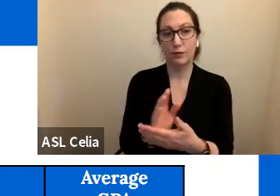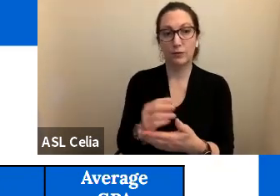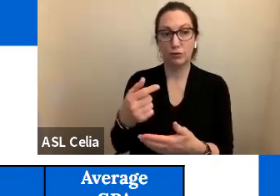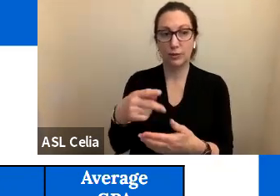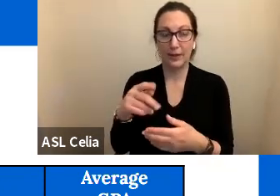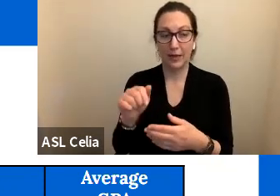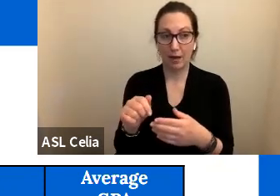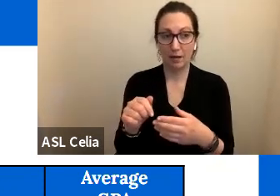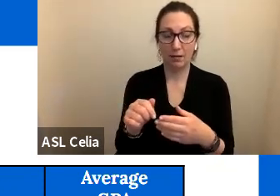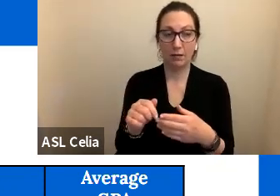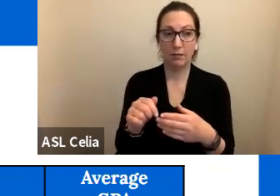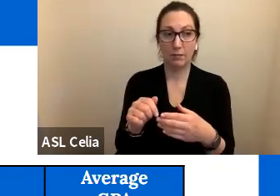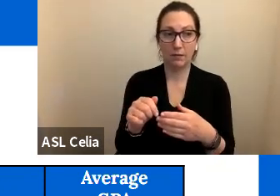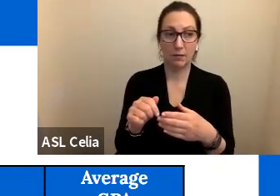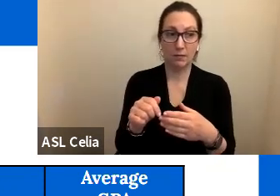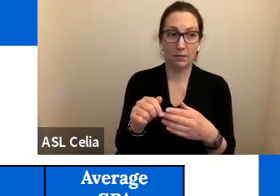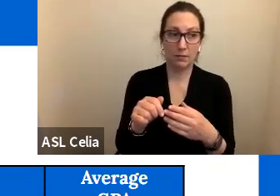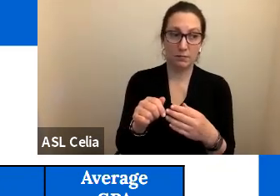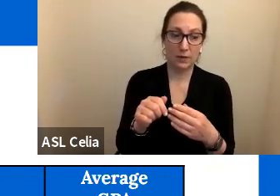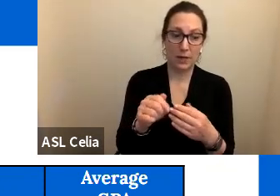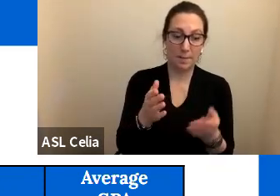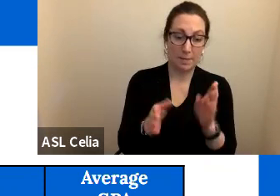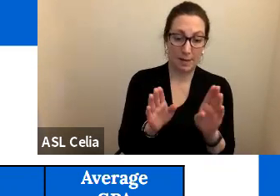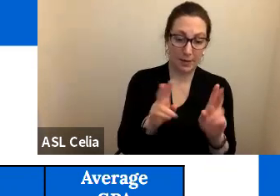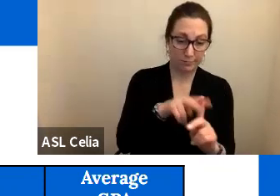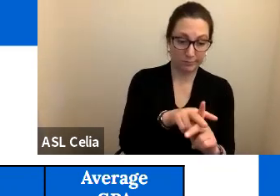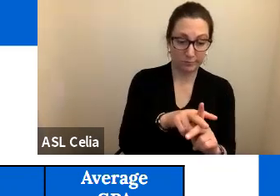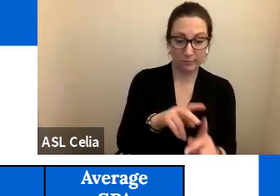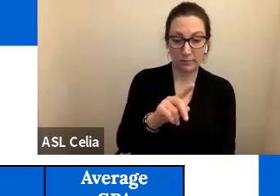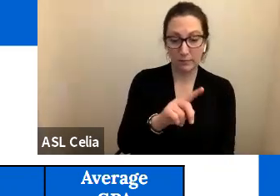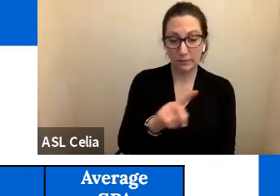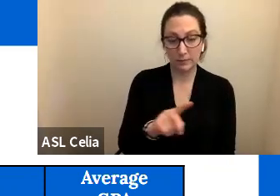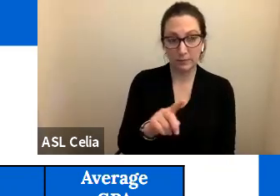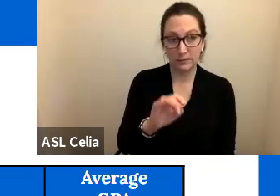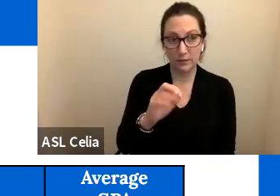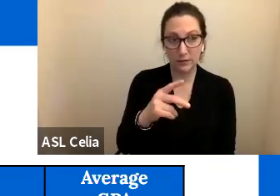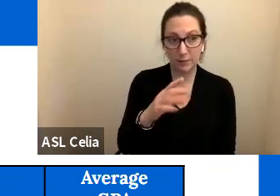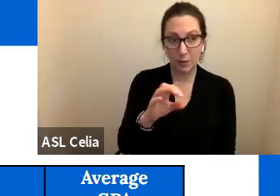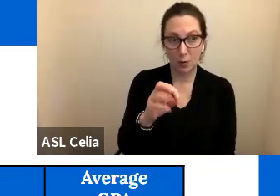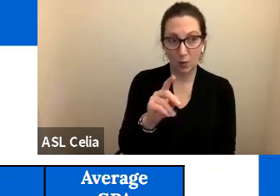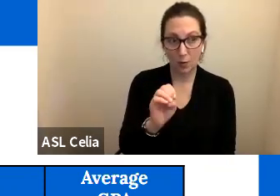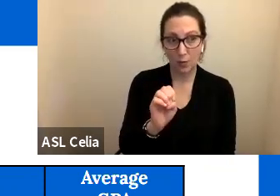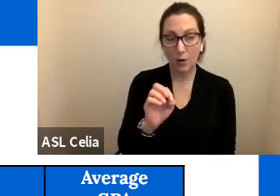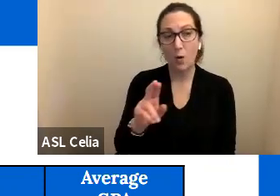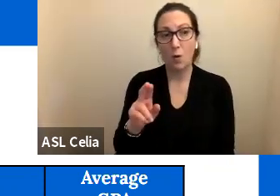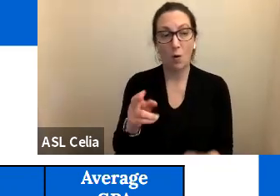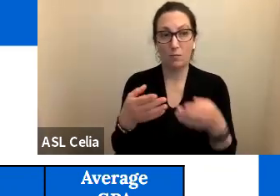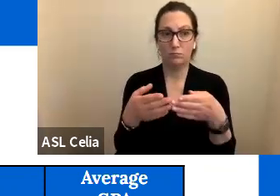whether across the zip codes or really, more tellingly, across the